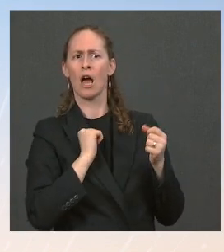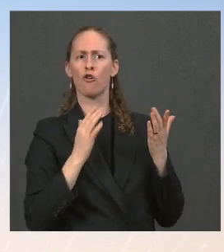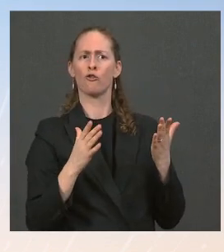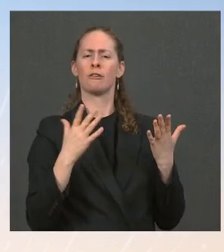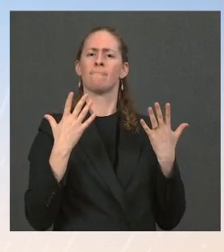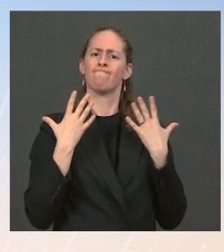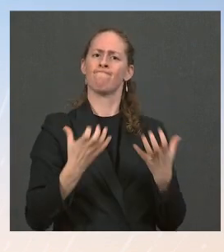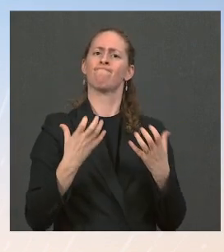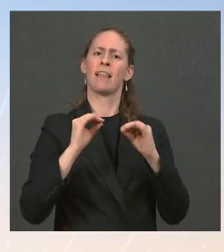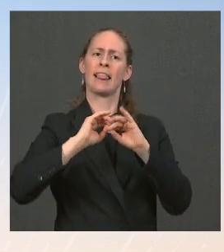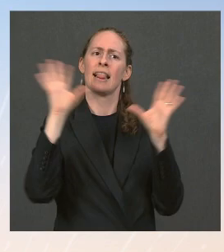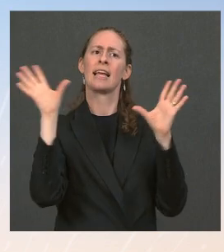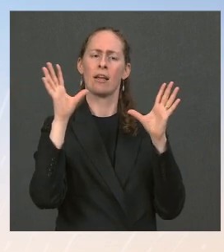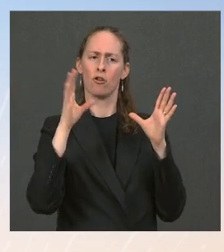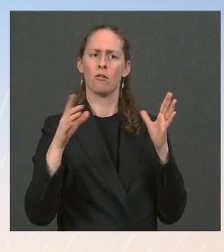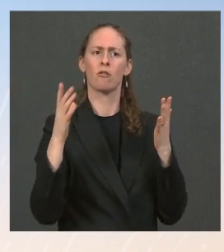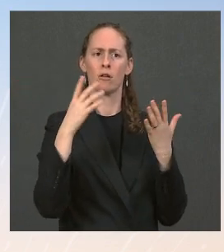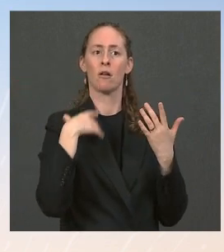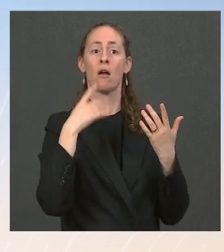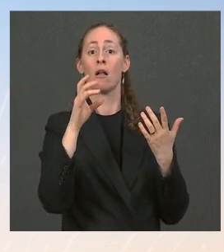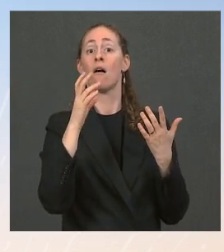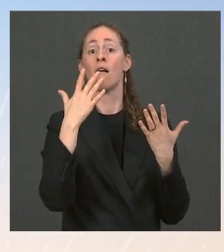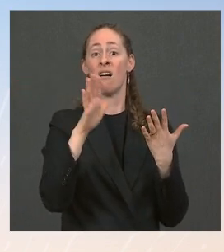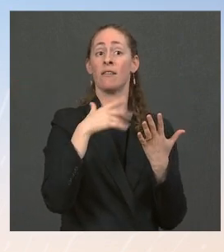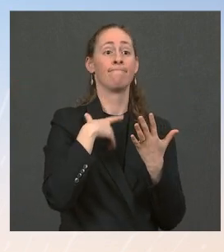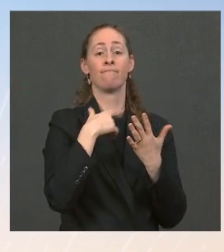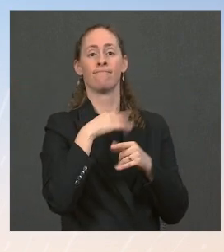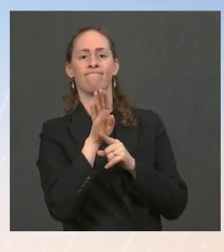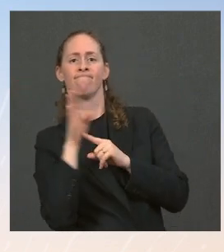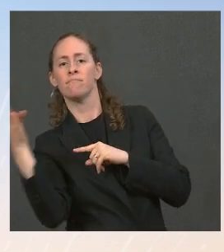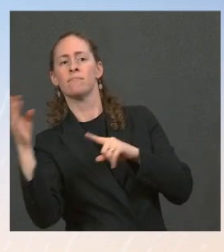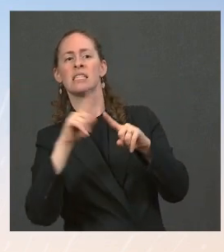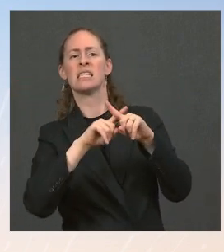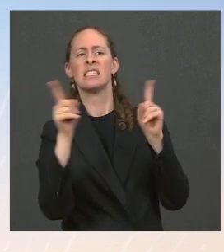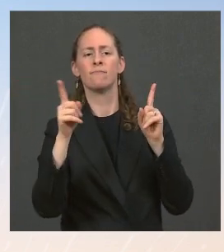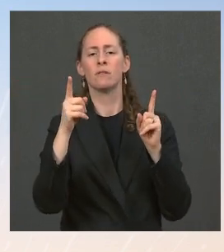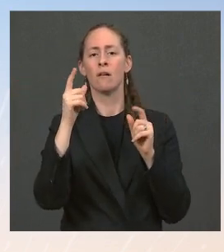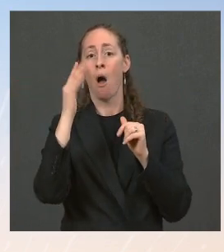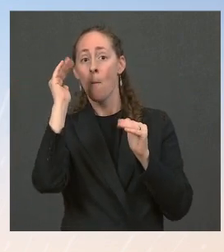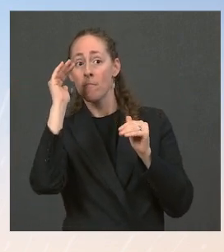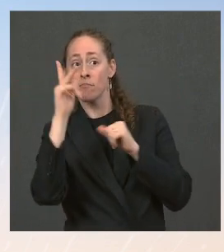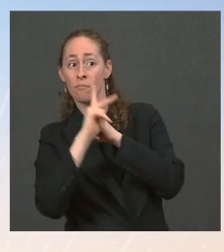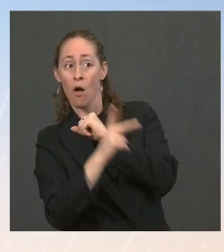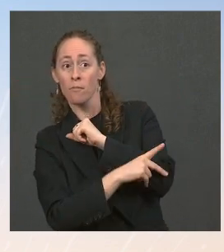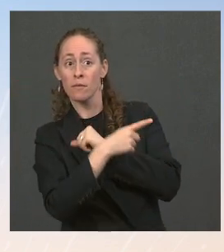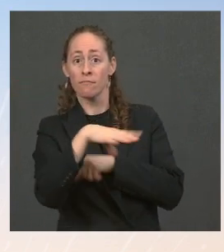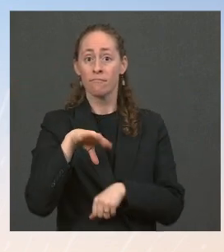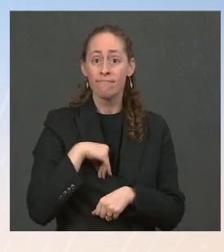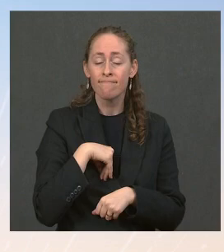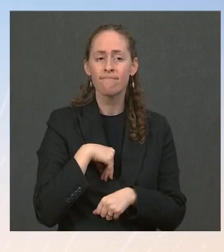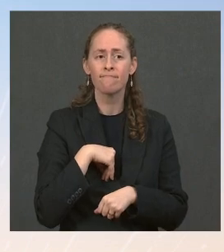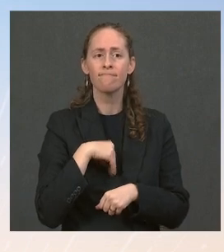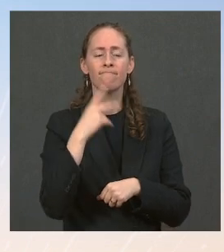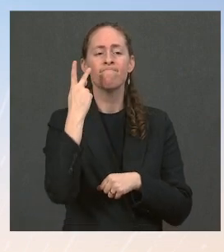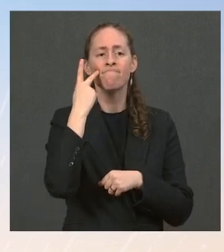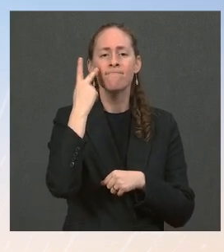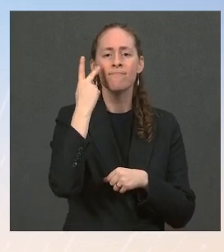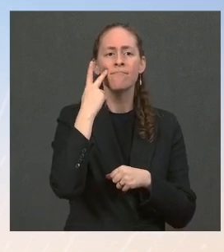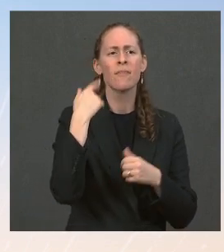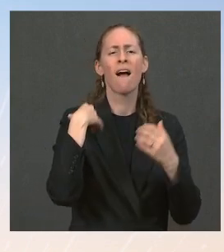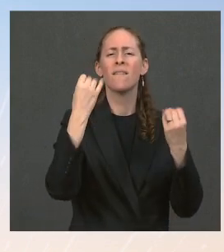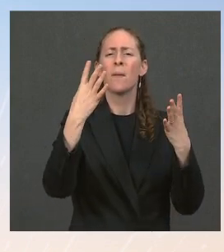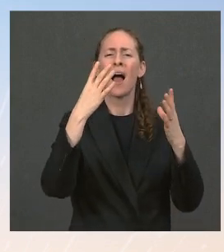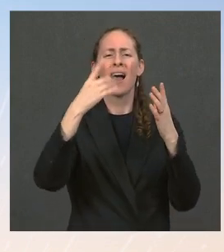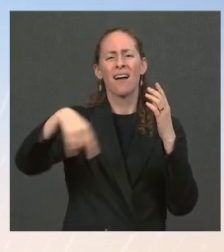alternate proposals to be considered by the parliamentarian and see where that goes. There are a range of passionate leaders in the Senate, in